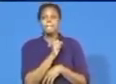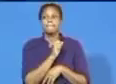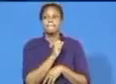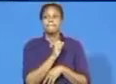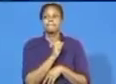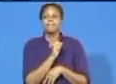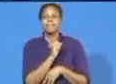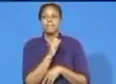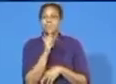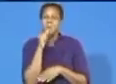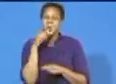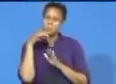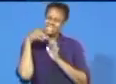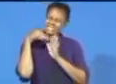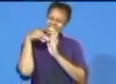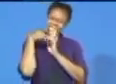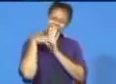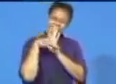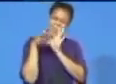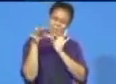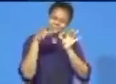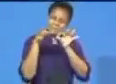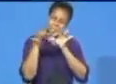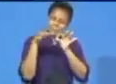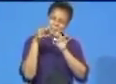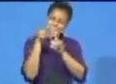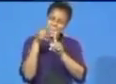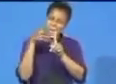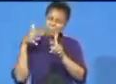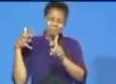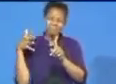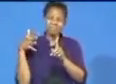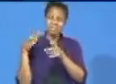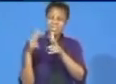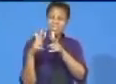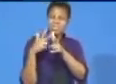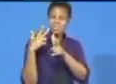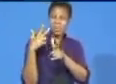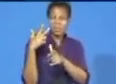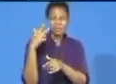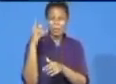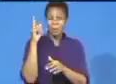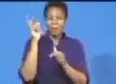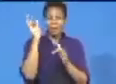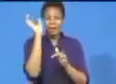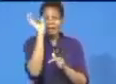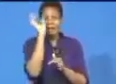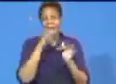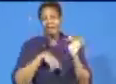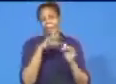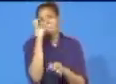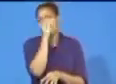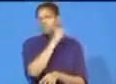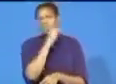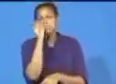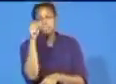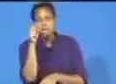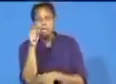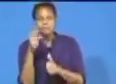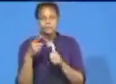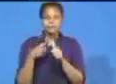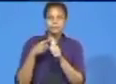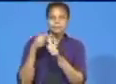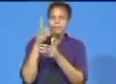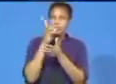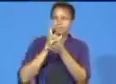I won't go into the details of the story, but the third piece you can't miss. Yes, there's divine